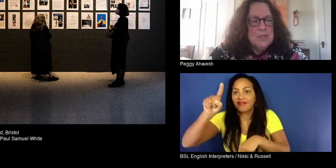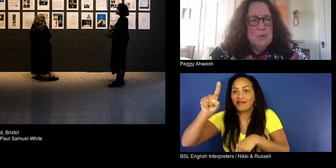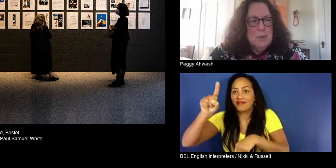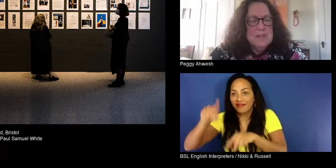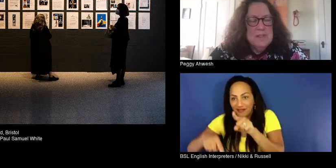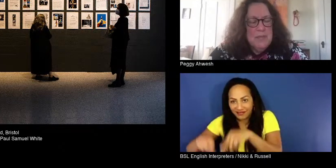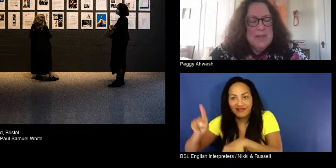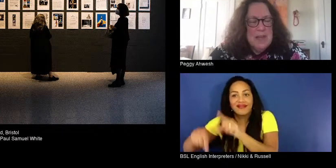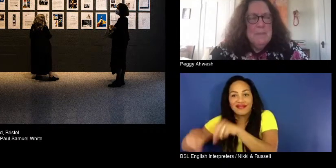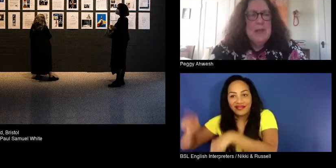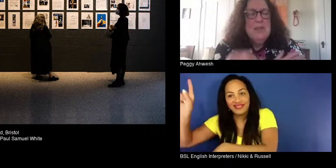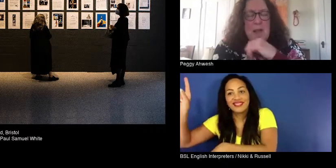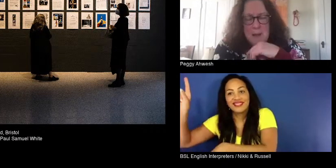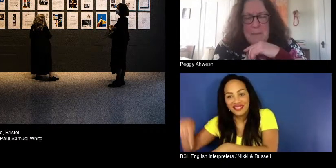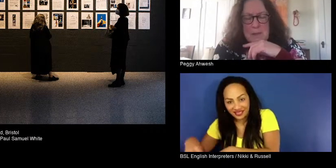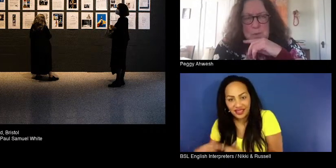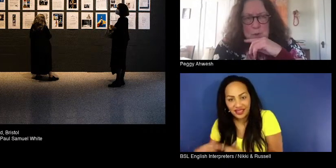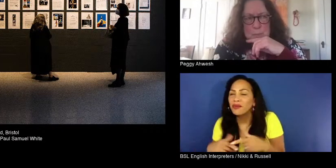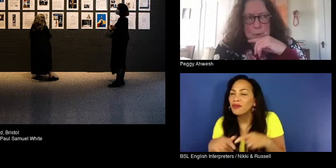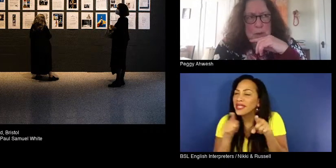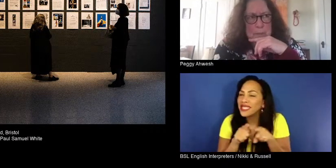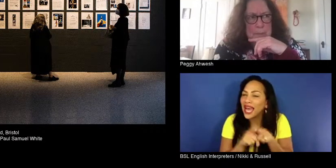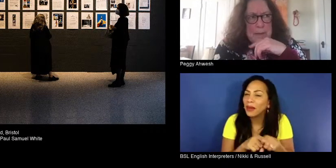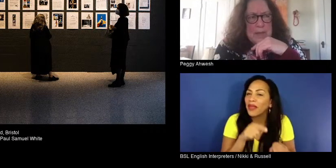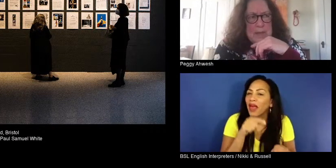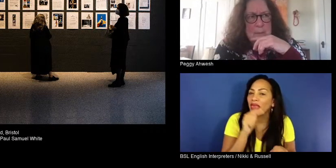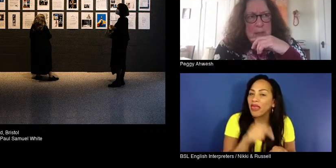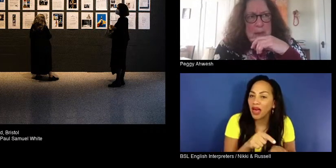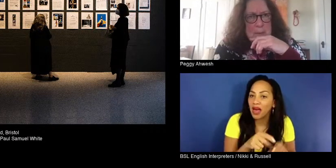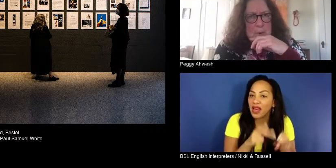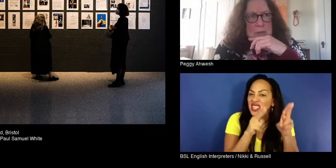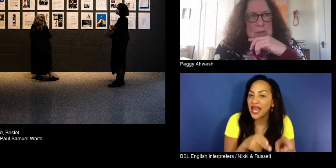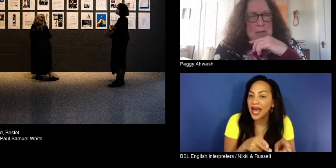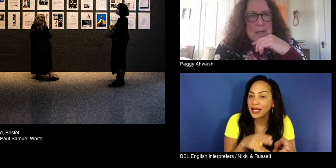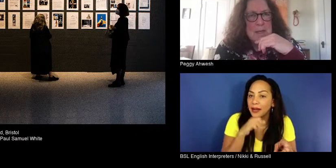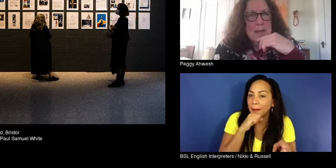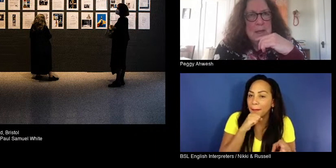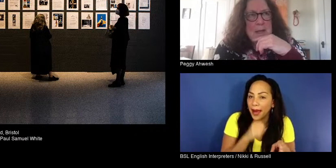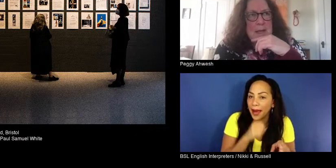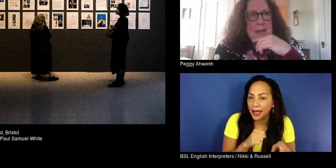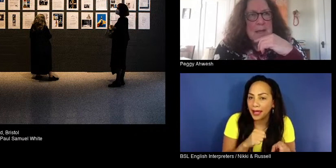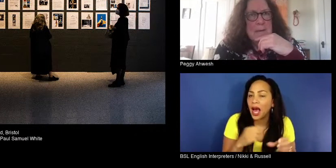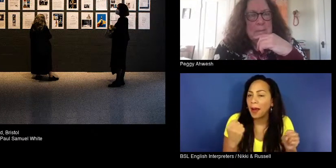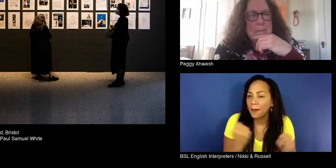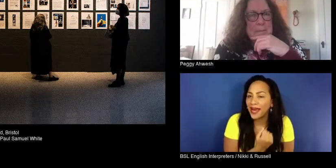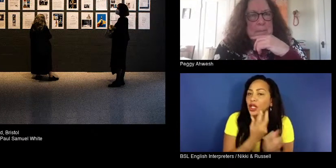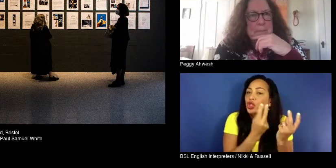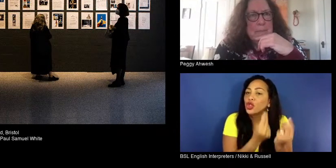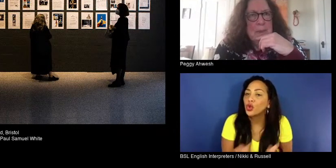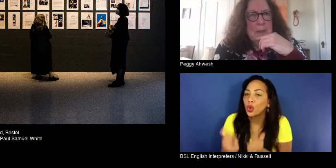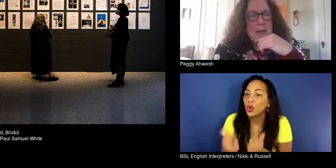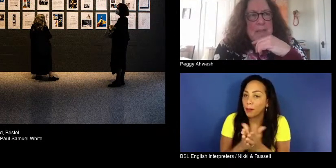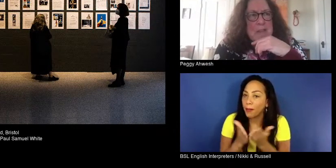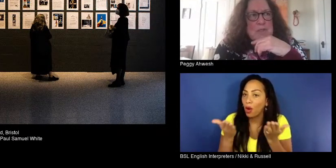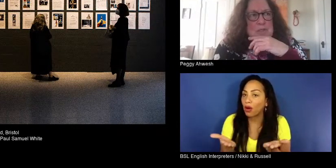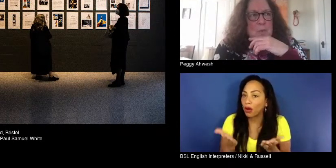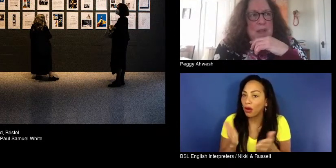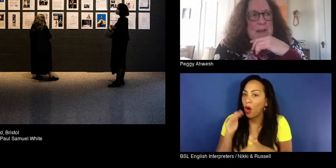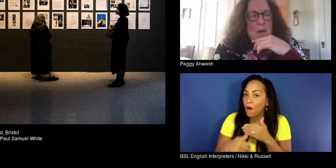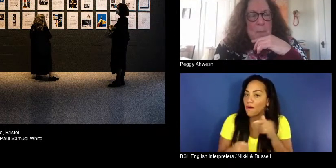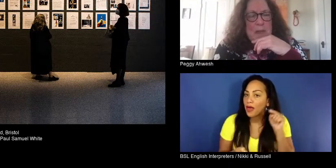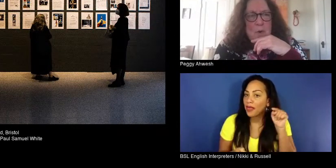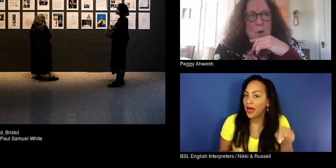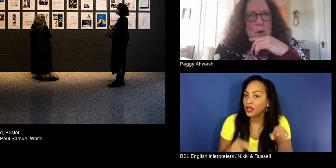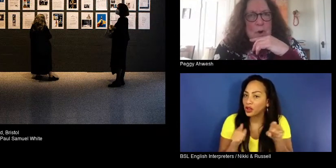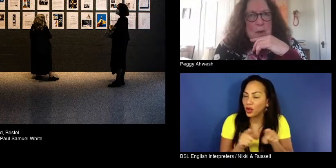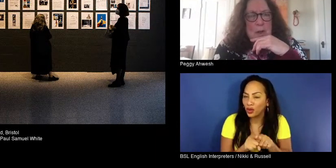it was true with the Dead Men too. I made a source book about the Dead Men project, and I think it was just a way